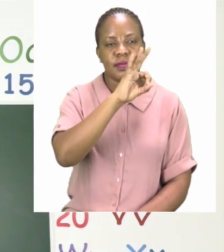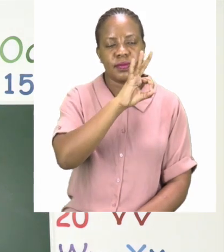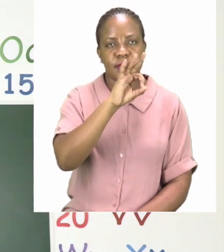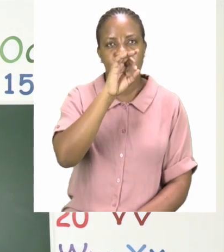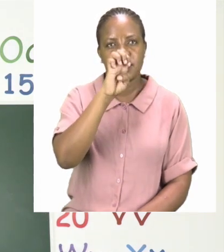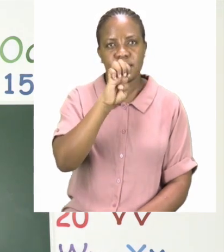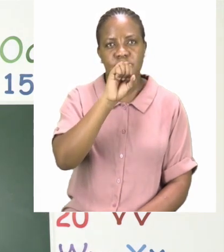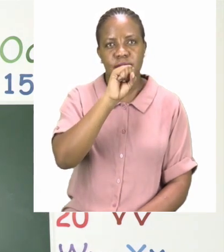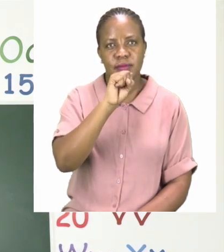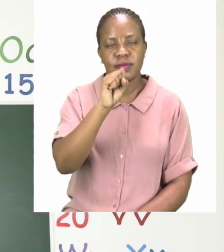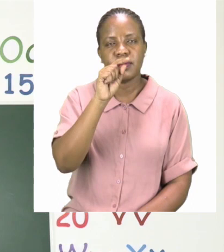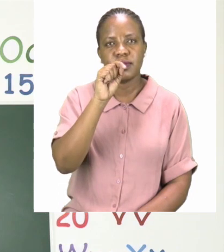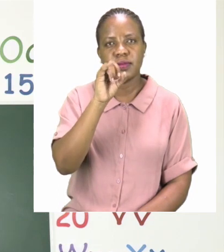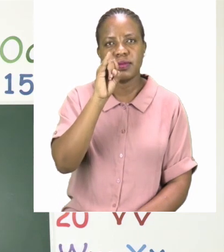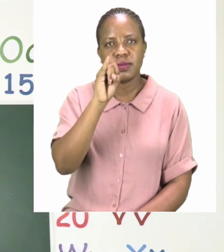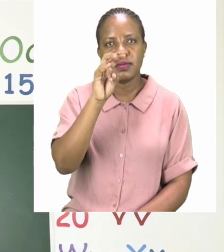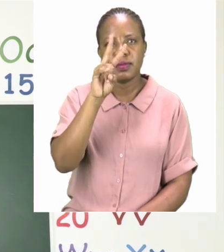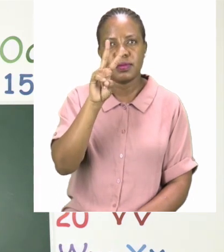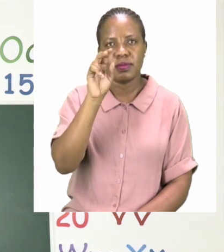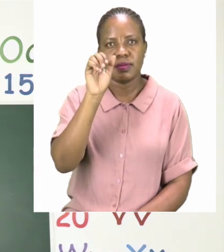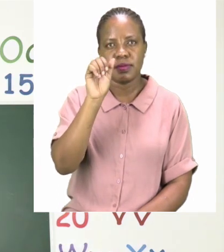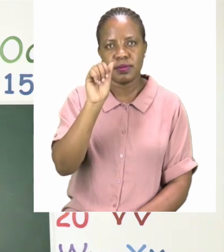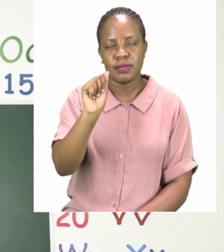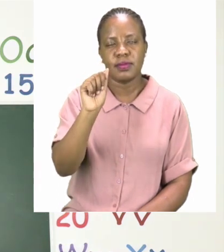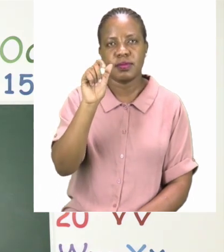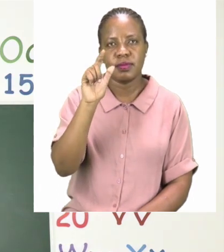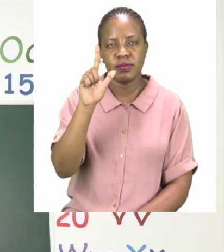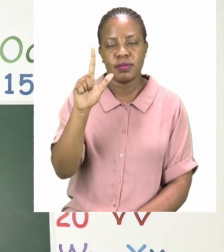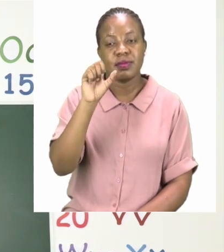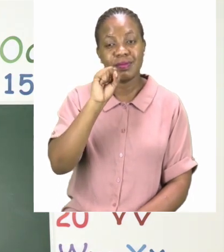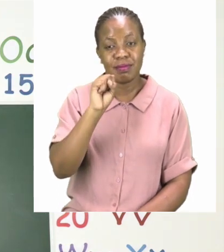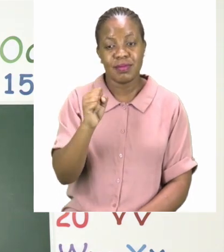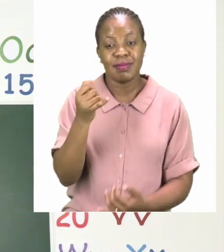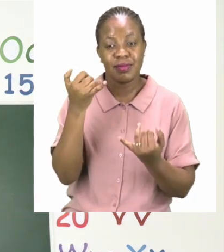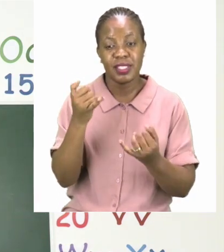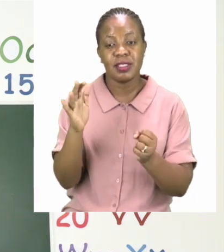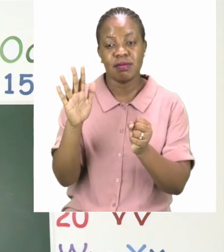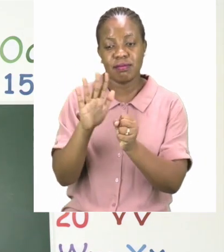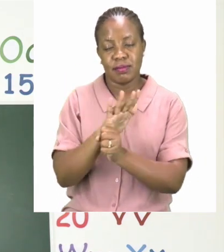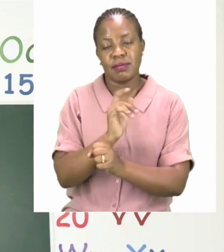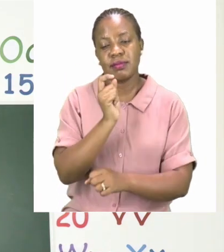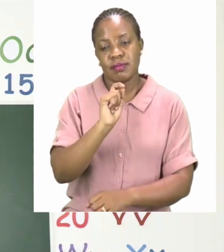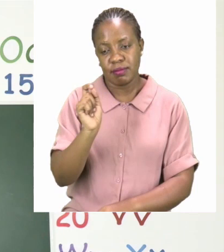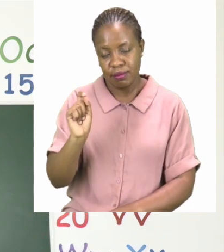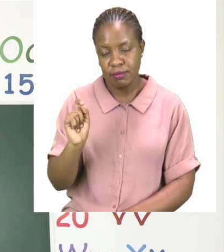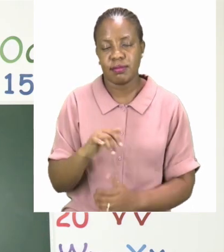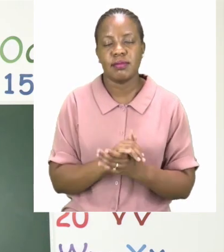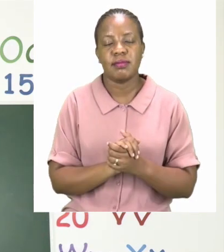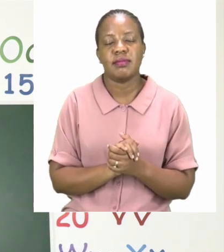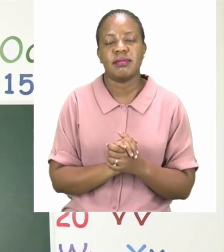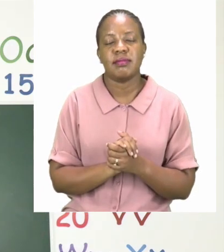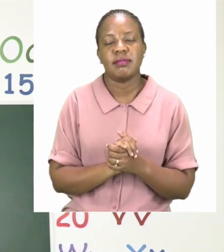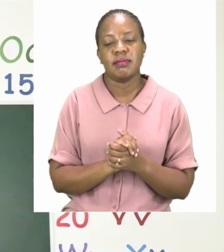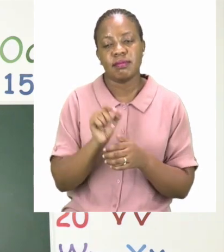Festivals, eh, not ah, eh. So we have completed our word.